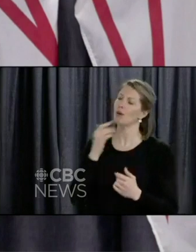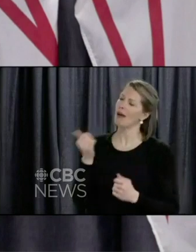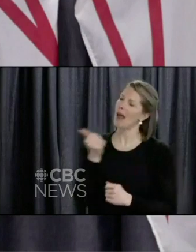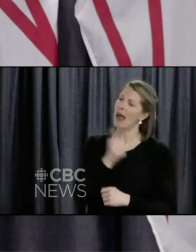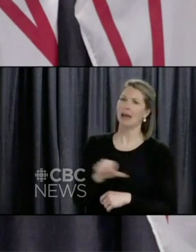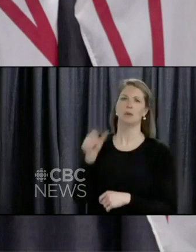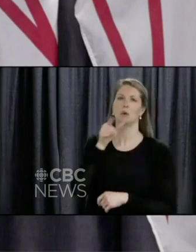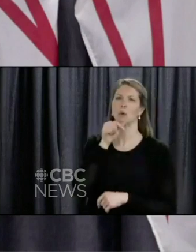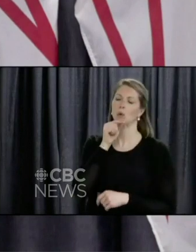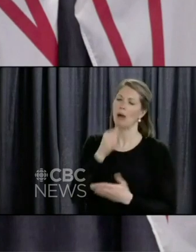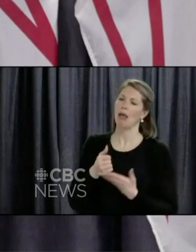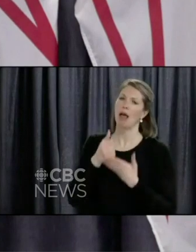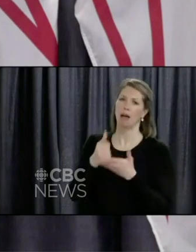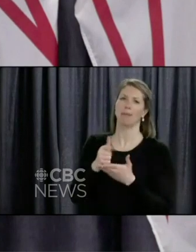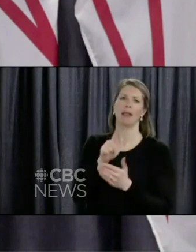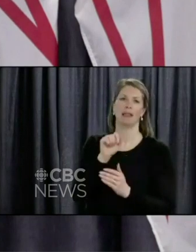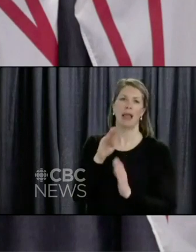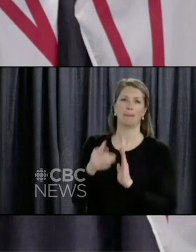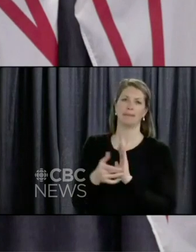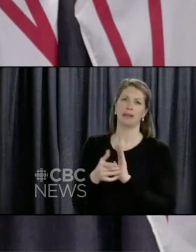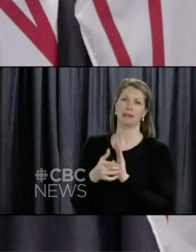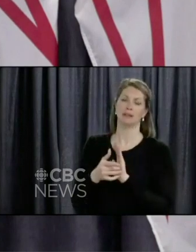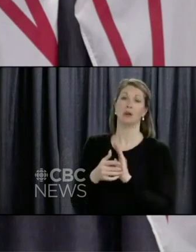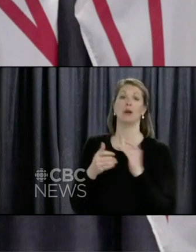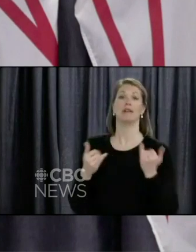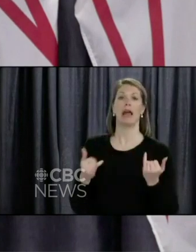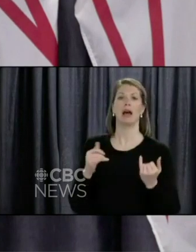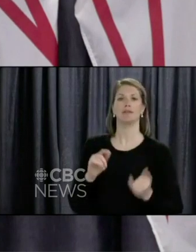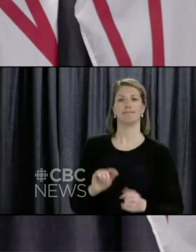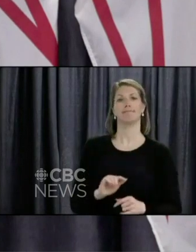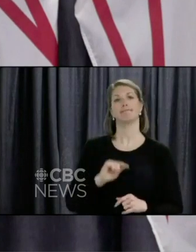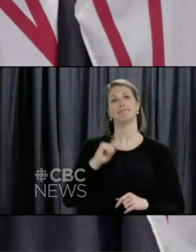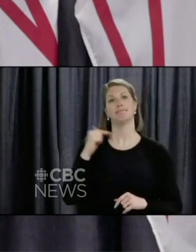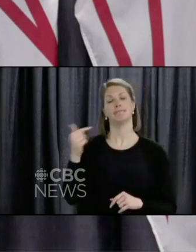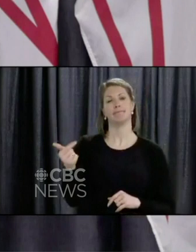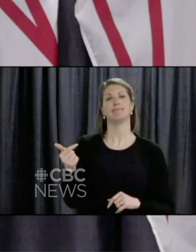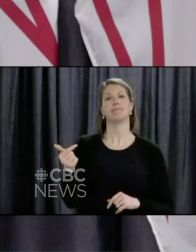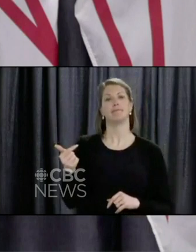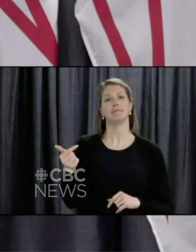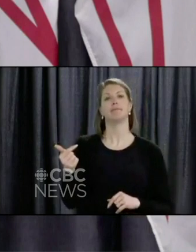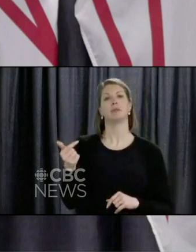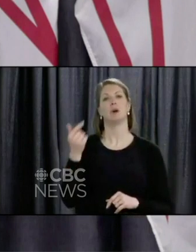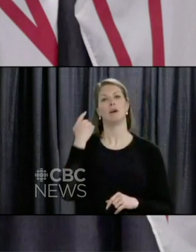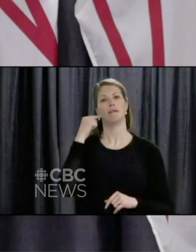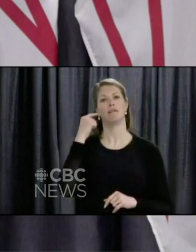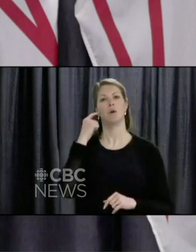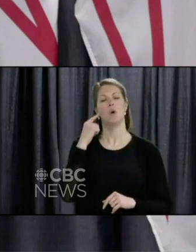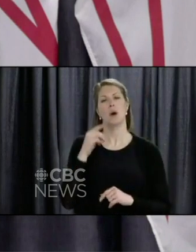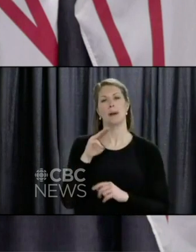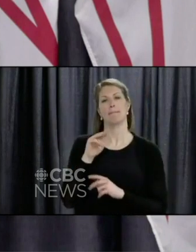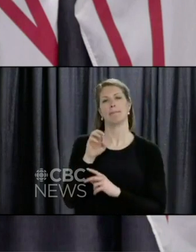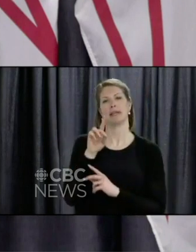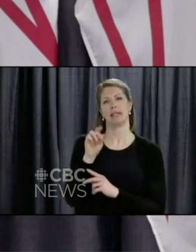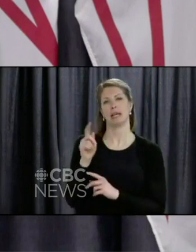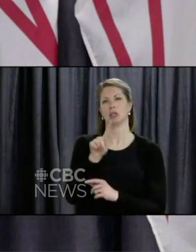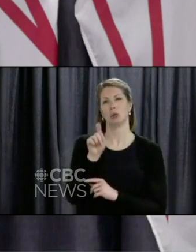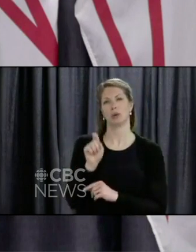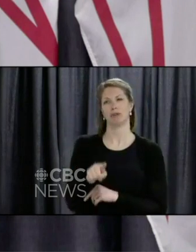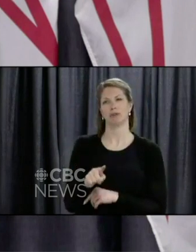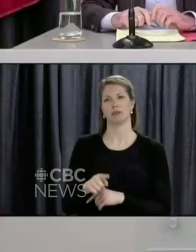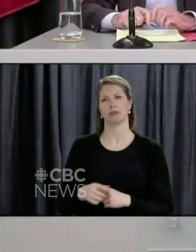lab technologist, working with us. So we'll now take this opportunity to turn it over to the media for today's